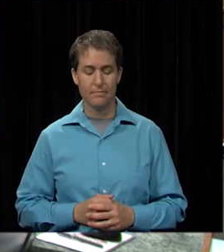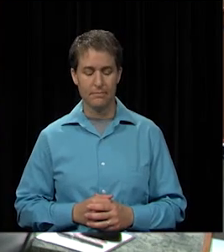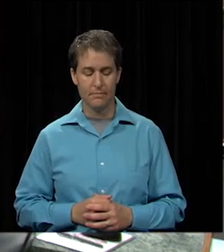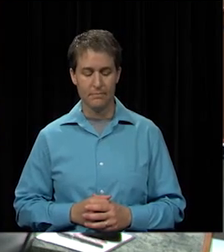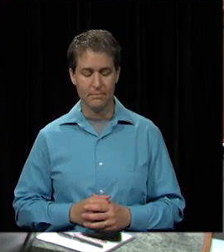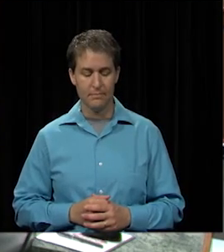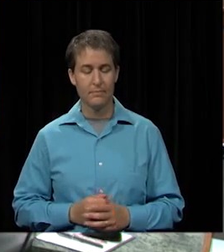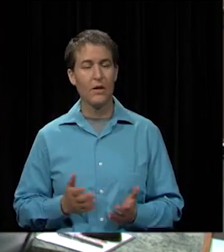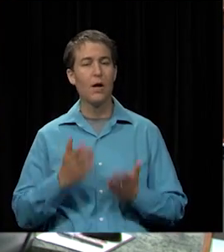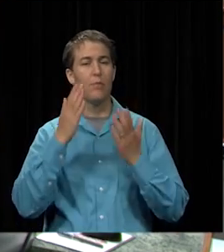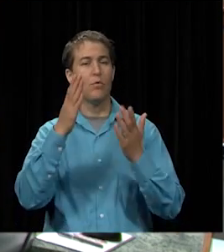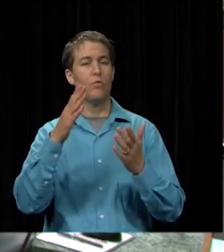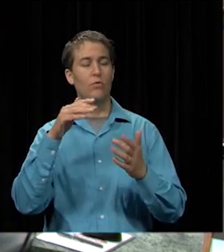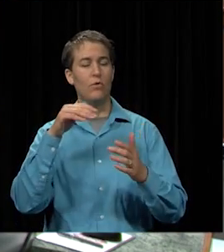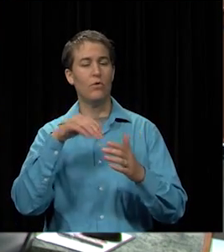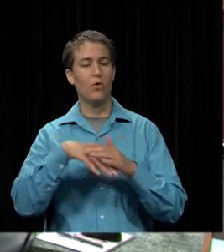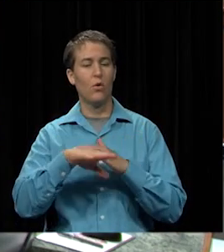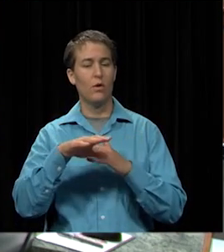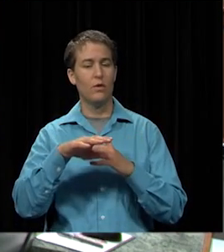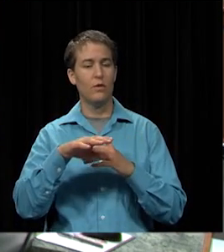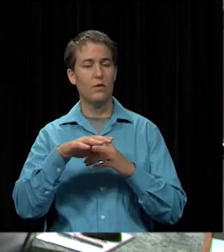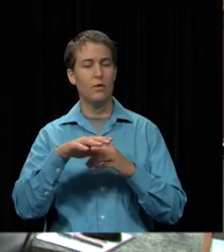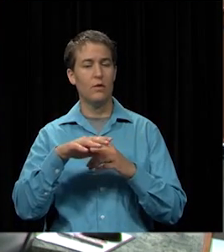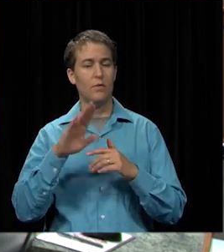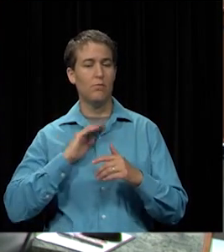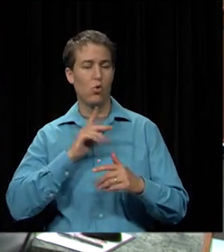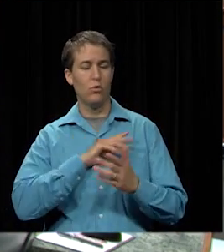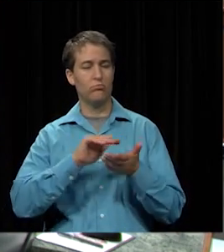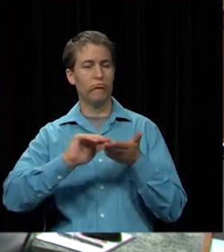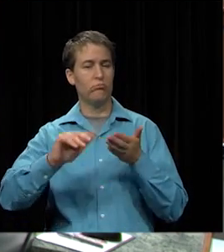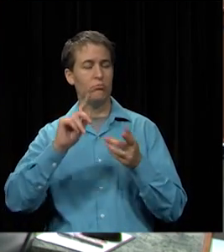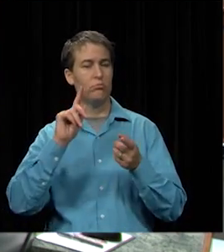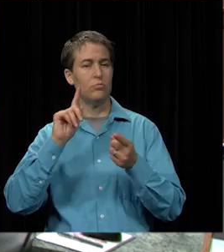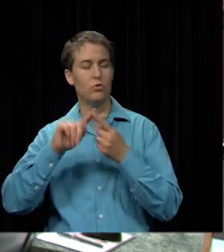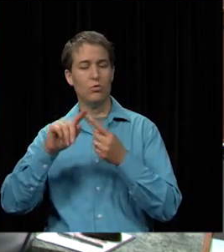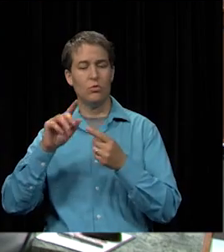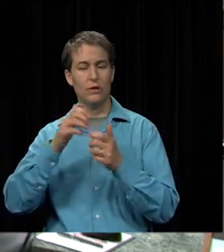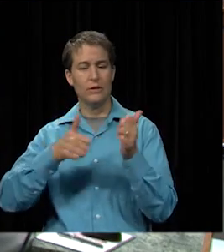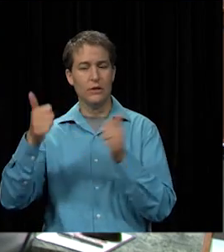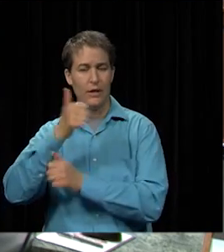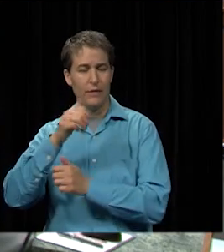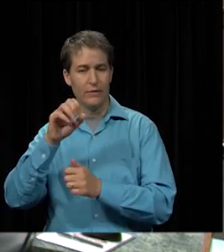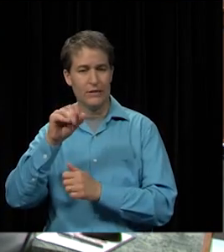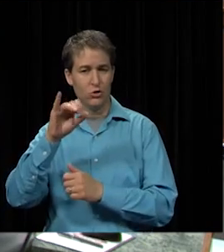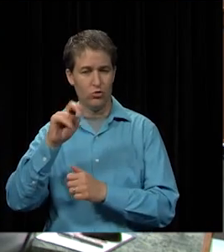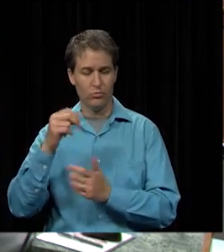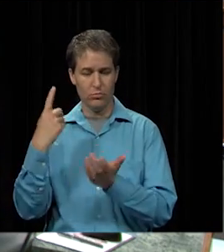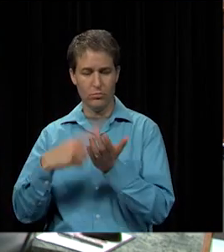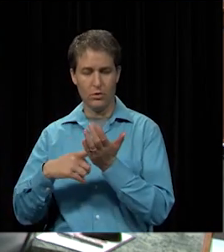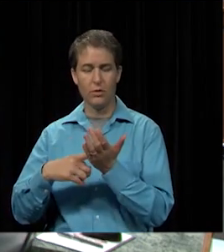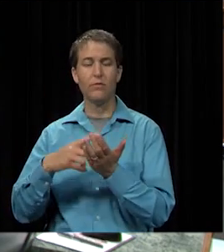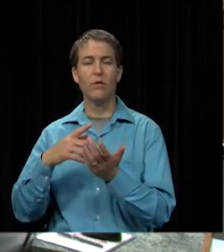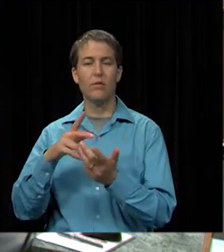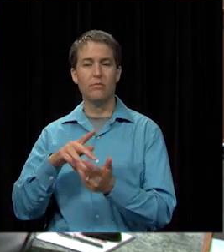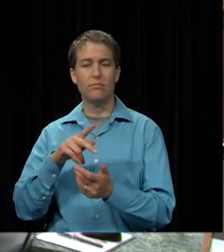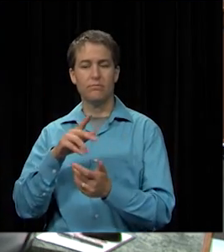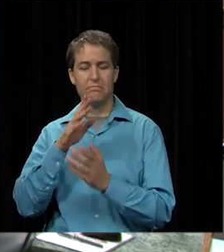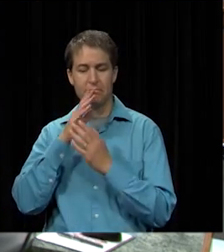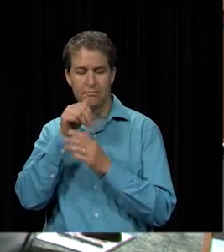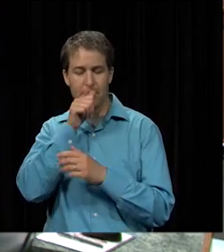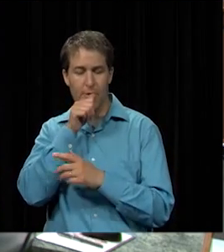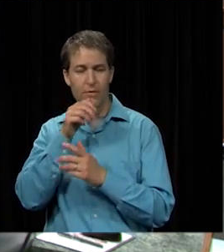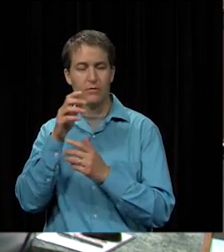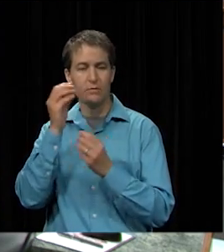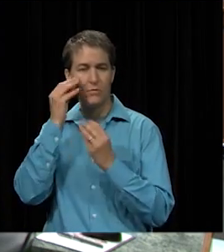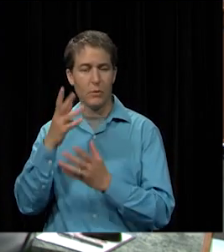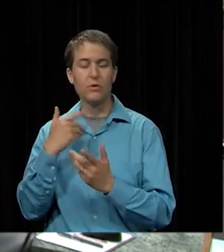I move to go into, let's see, I move to the board to adjourn to executive session for the purpose of discussing personnel matters of non-electrical personnel, discussing